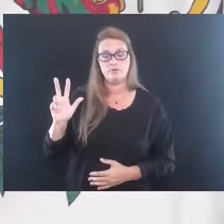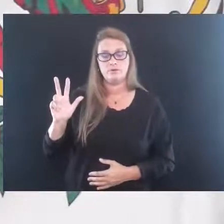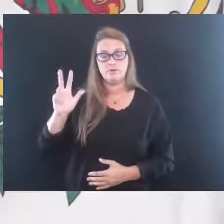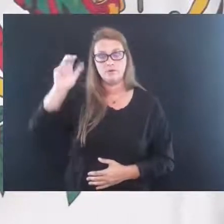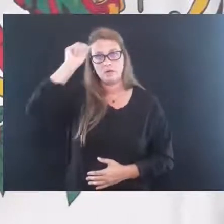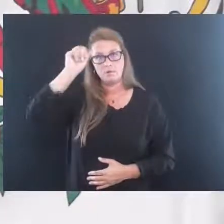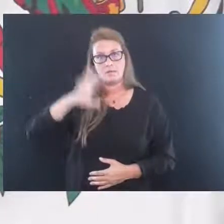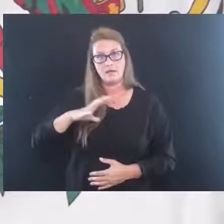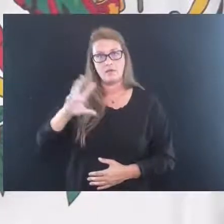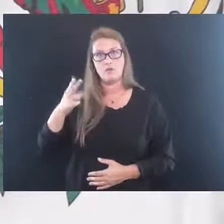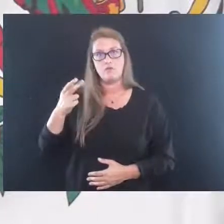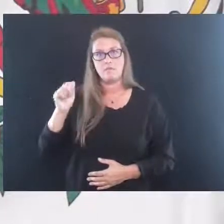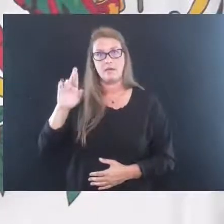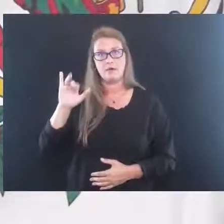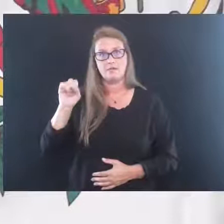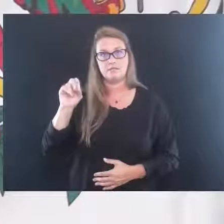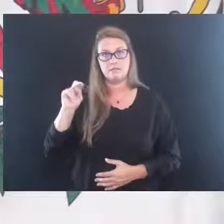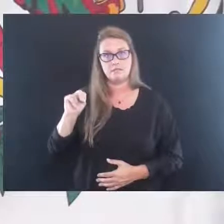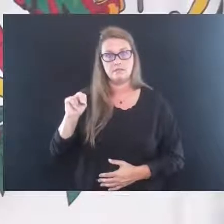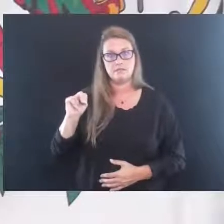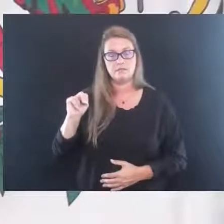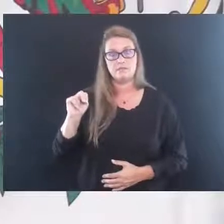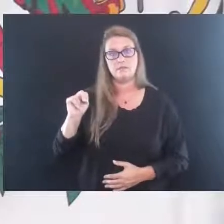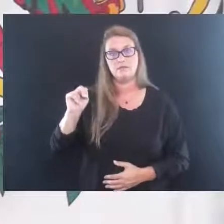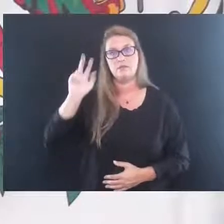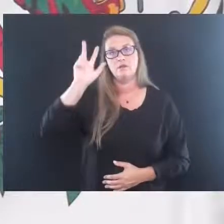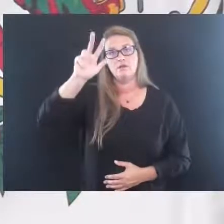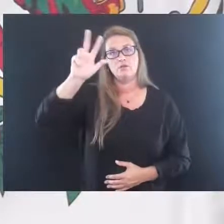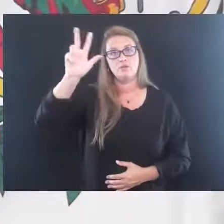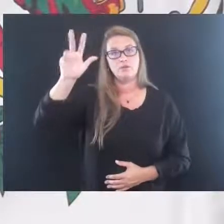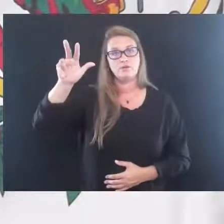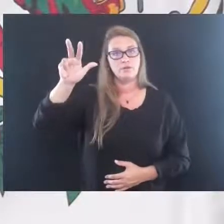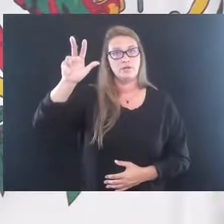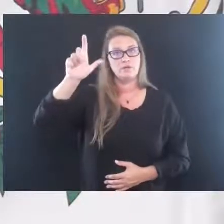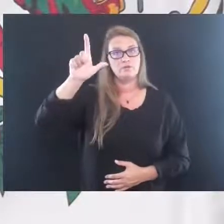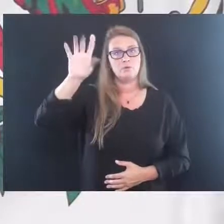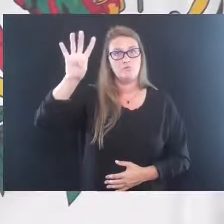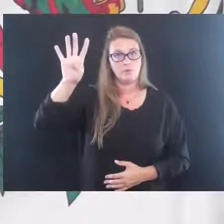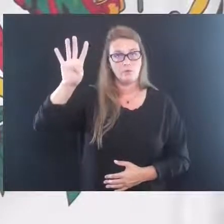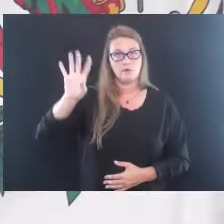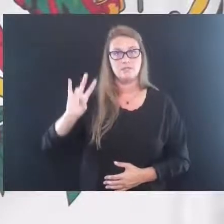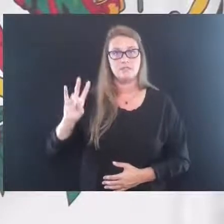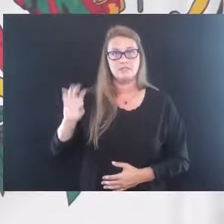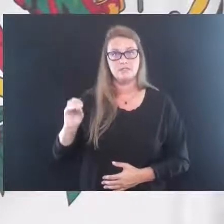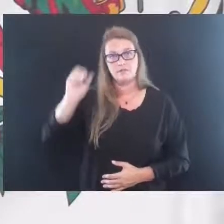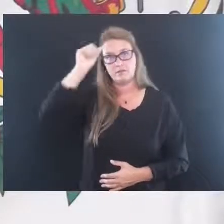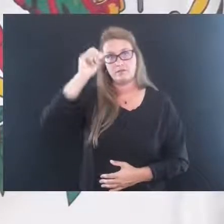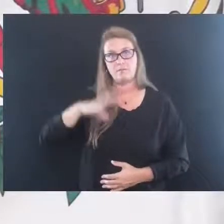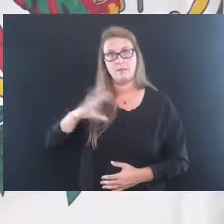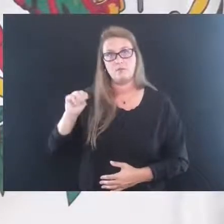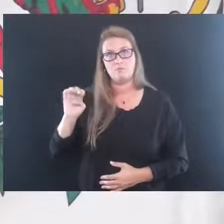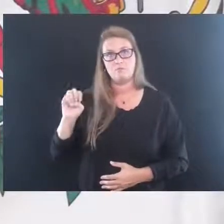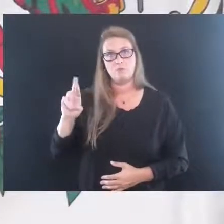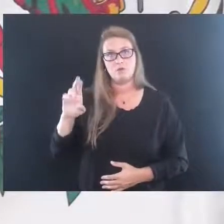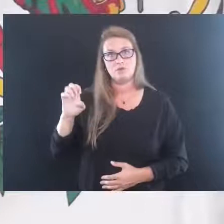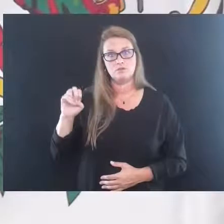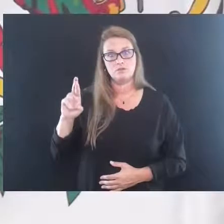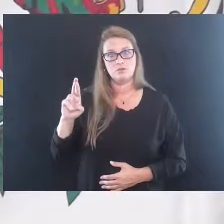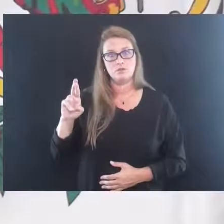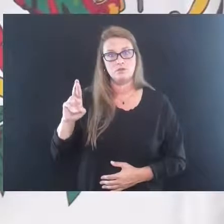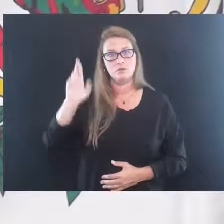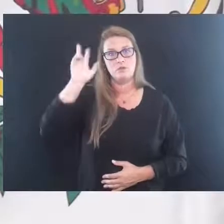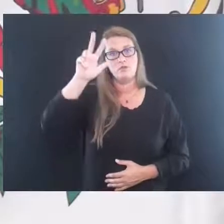63-year-old male from Harrison County. The 3,324th death, a 70-year-old male from Mercer County.